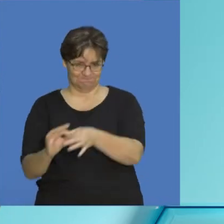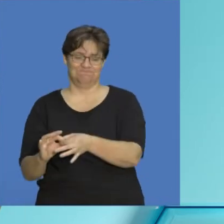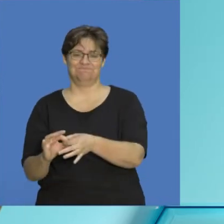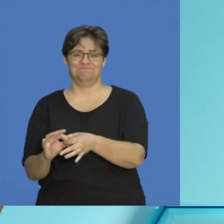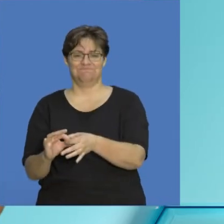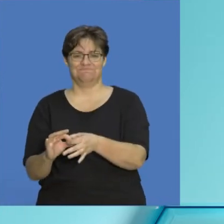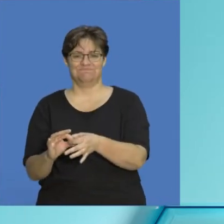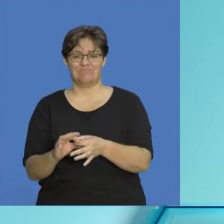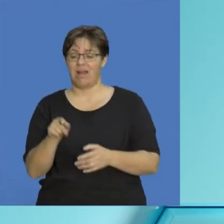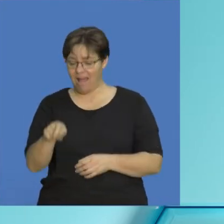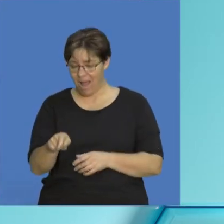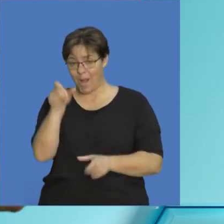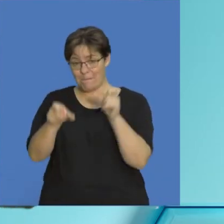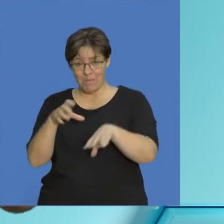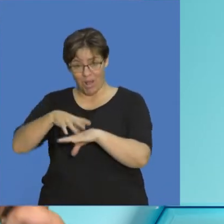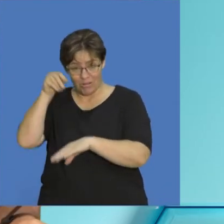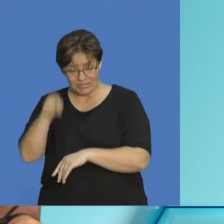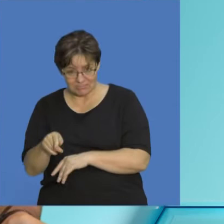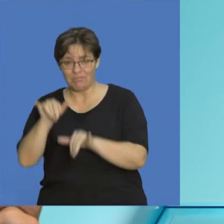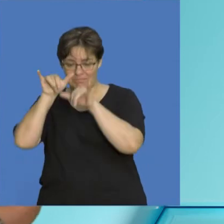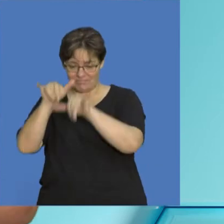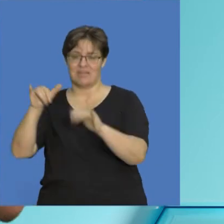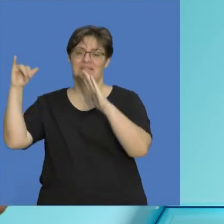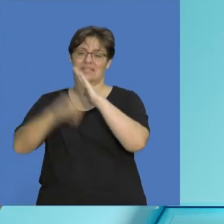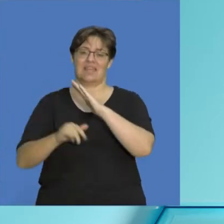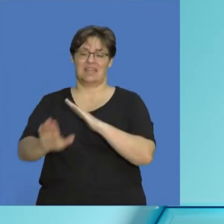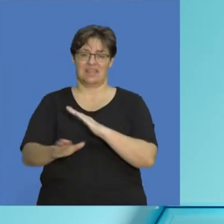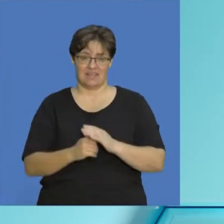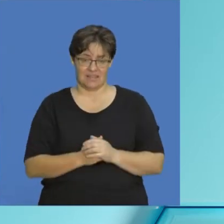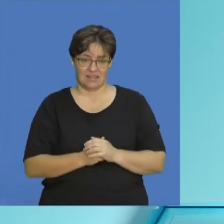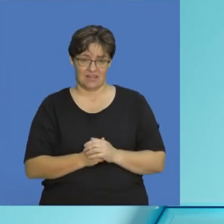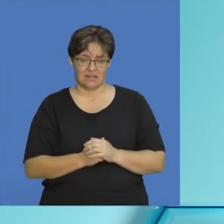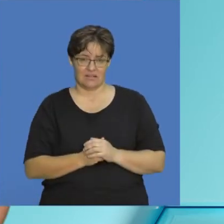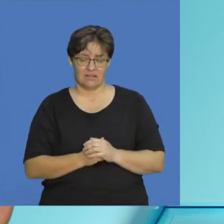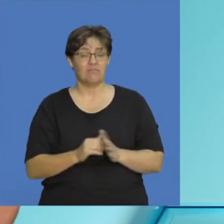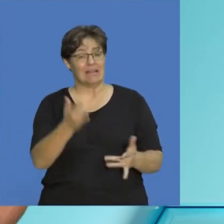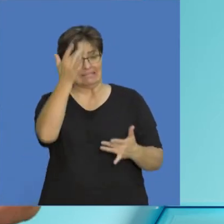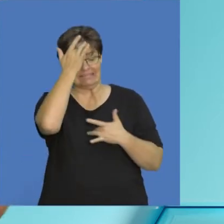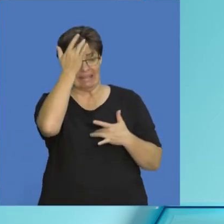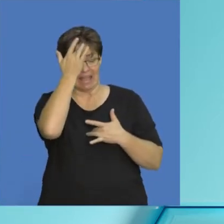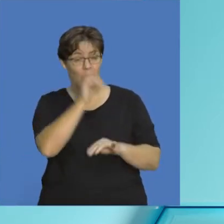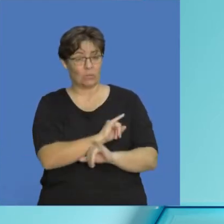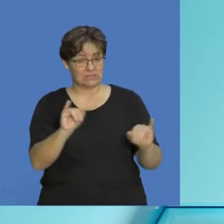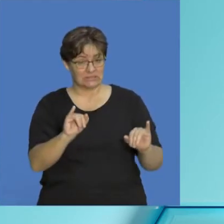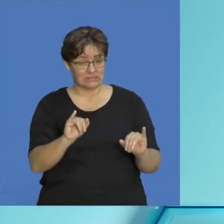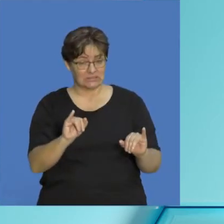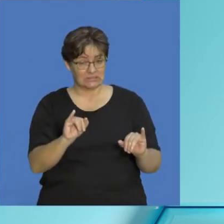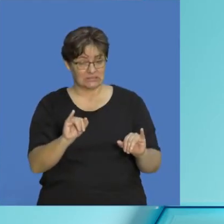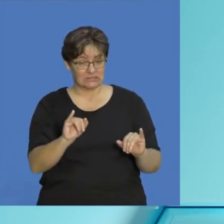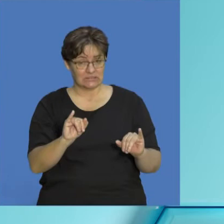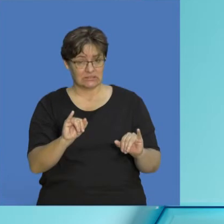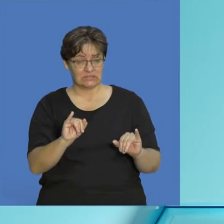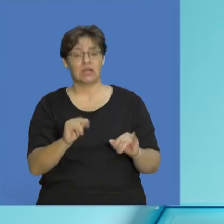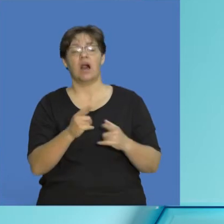oh, elderly, stay at home. If you have an underlying disease, look